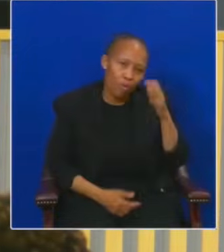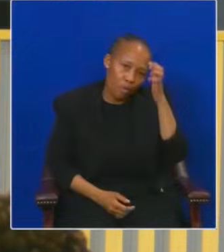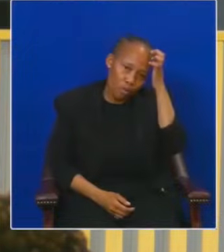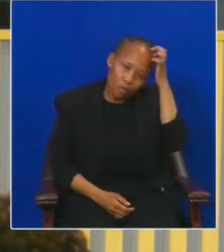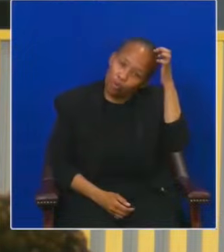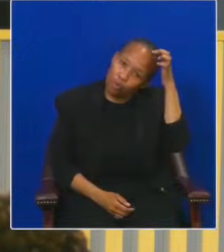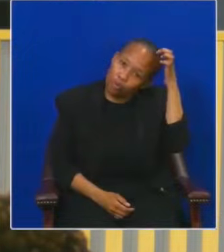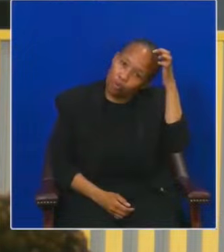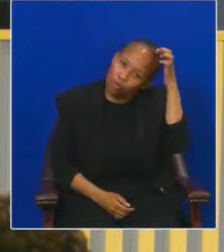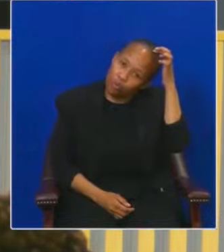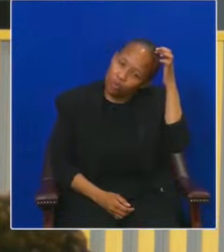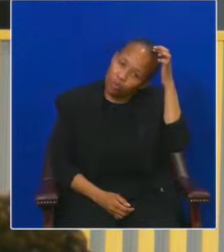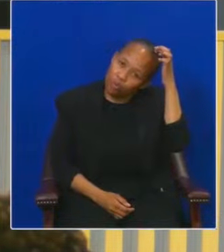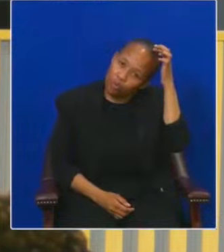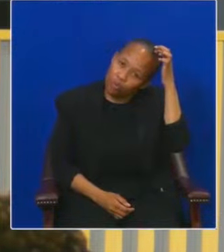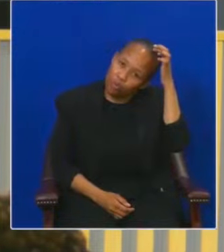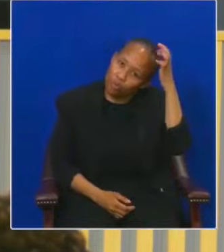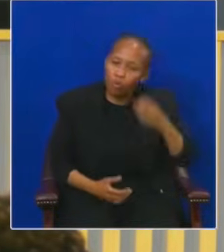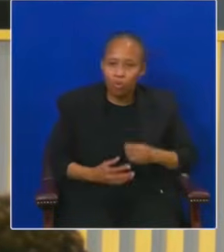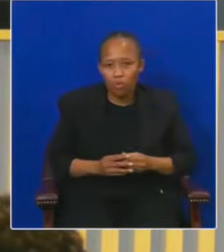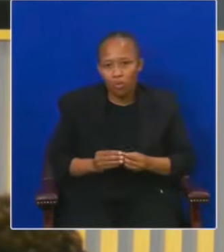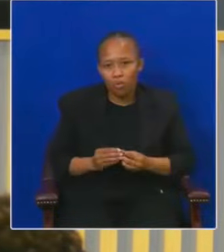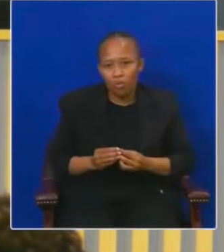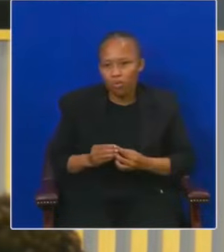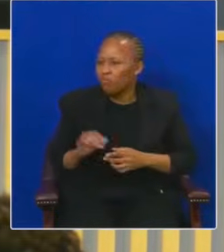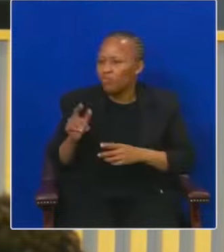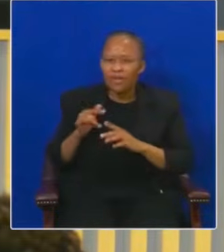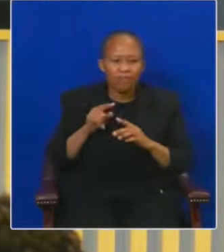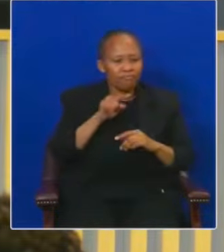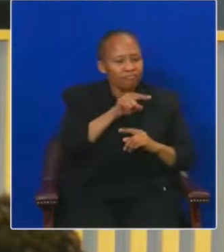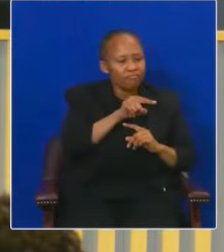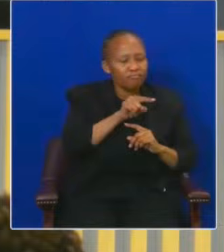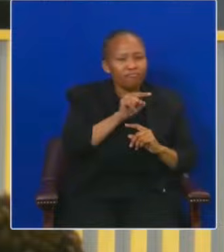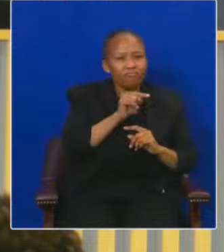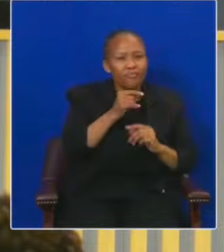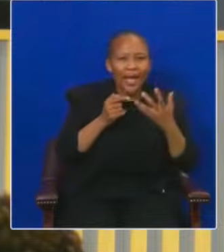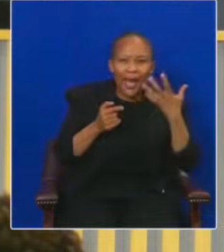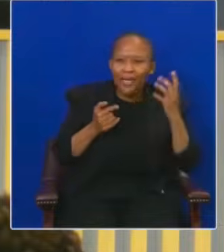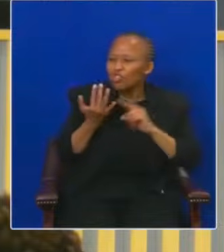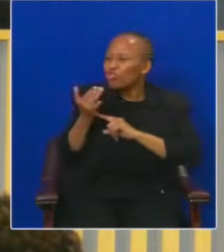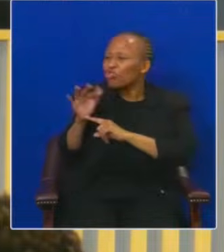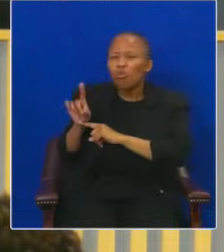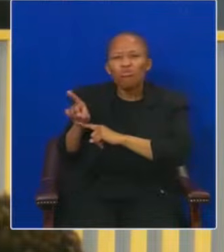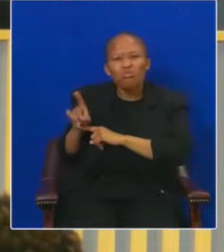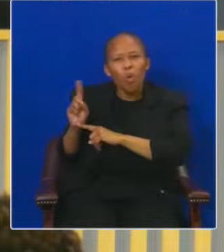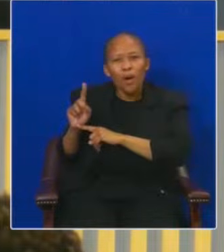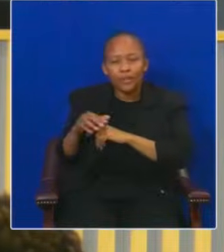shown about? What were you shown about it? Thank you, Commissioners.